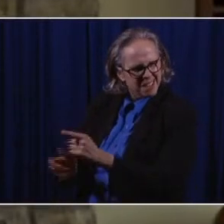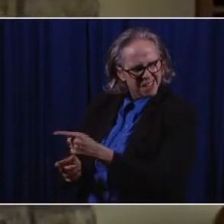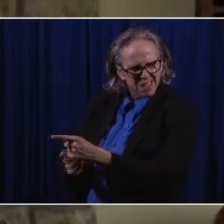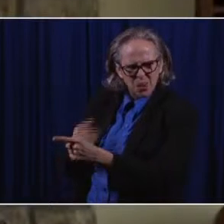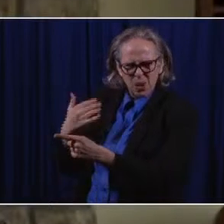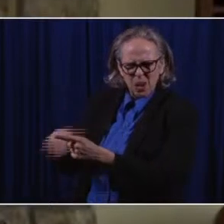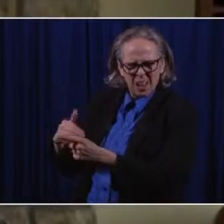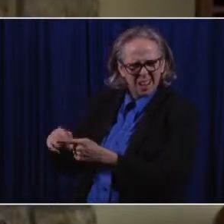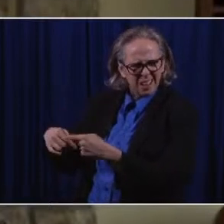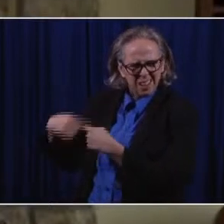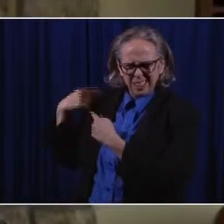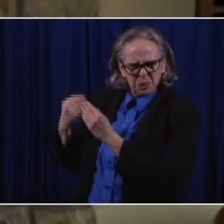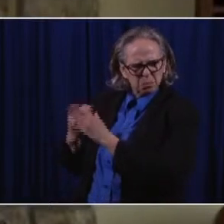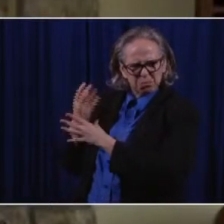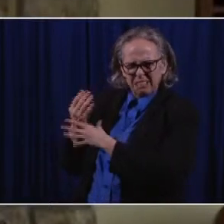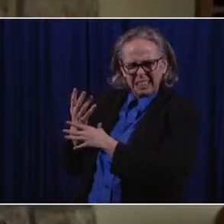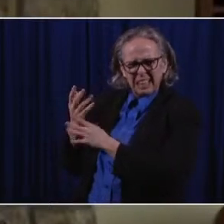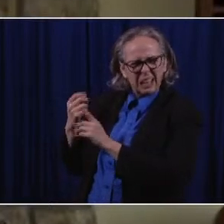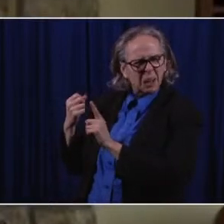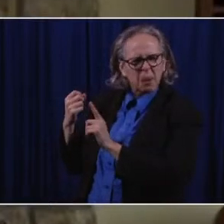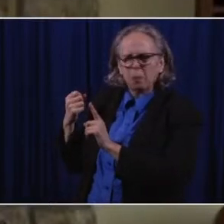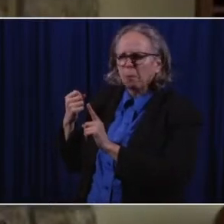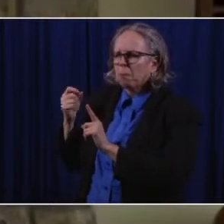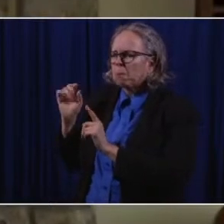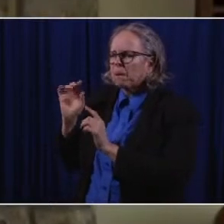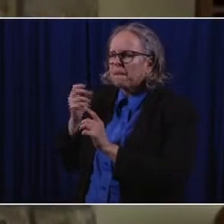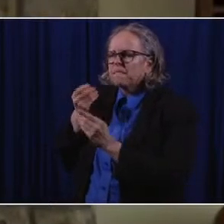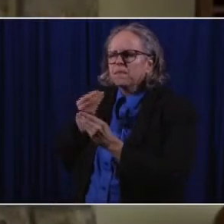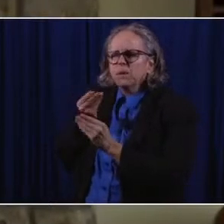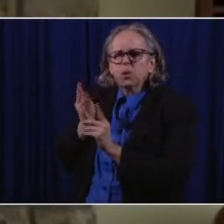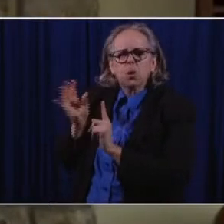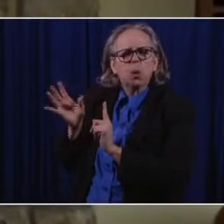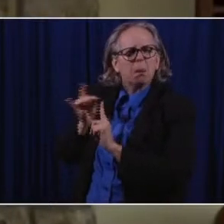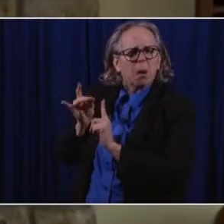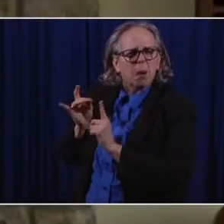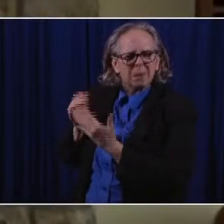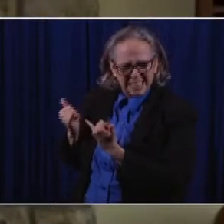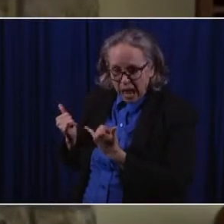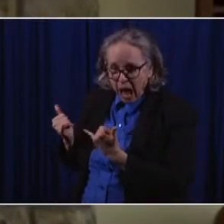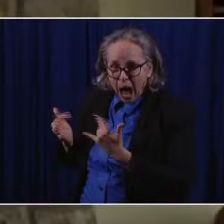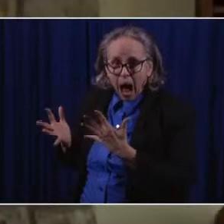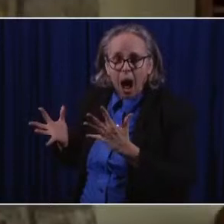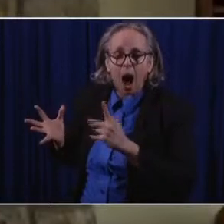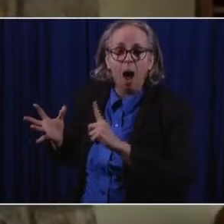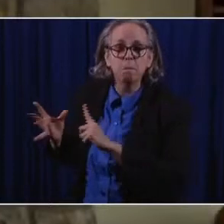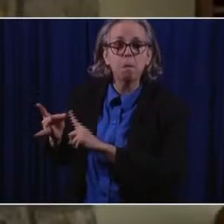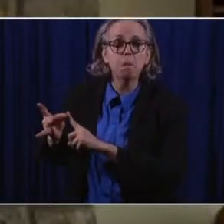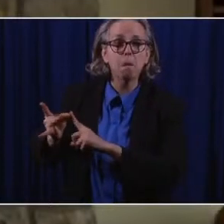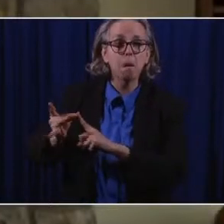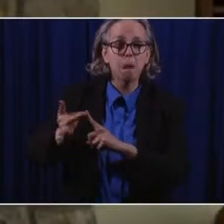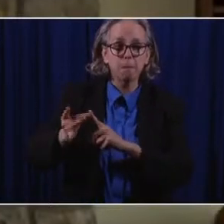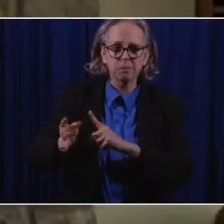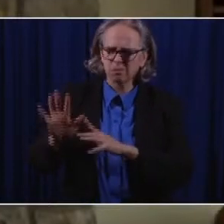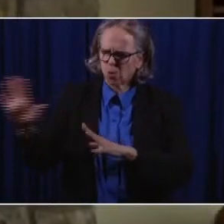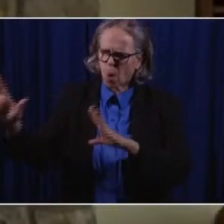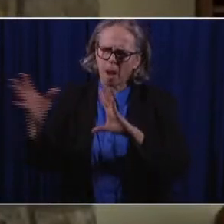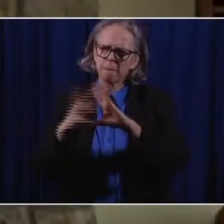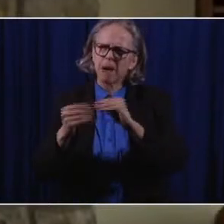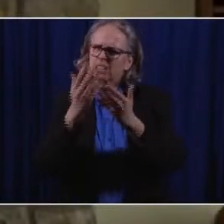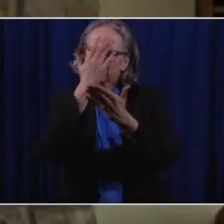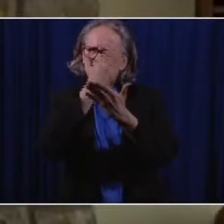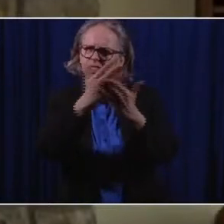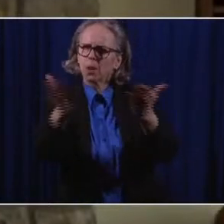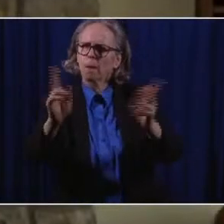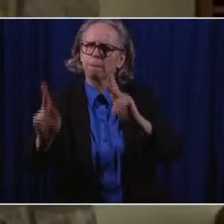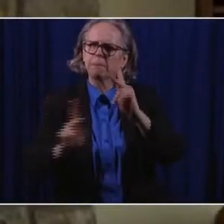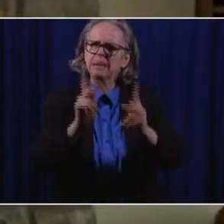spring, I guess, that much in the summer. But what's your message then to the people of Jefferson County as far as Thanksgiving